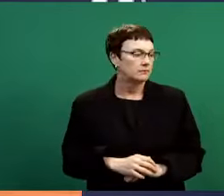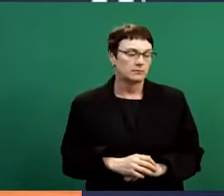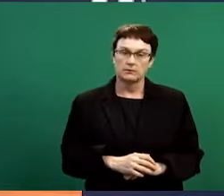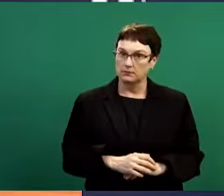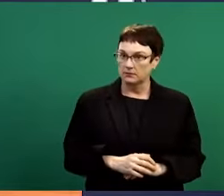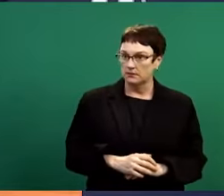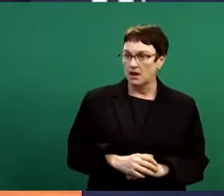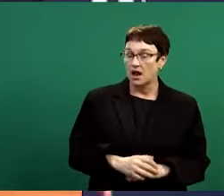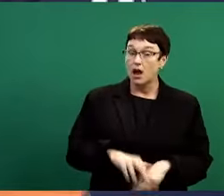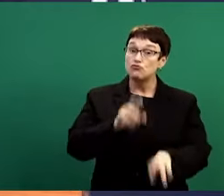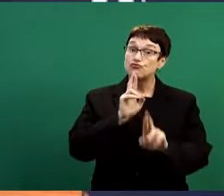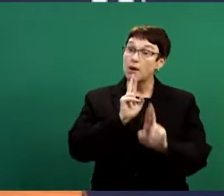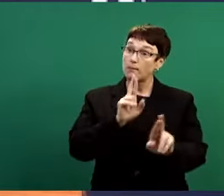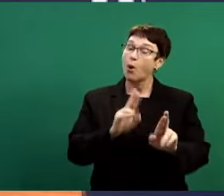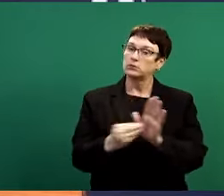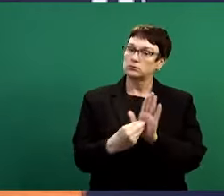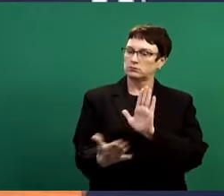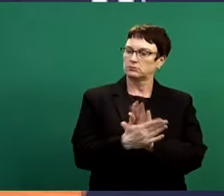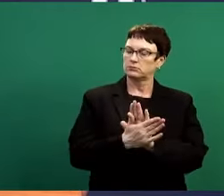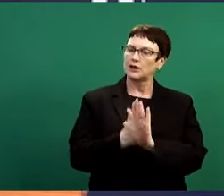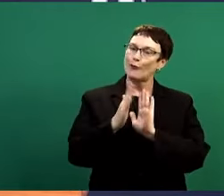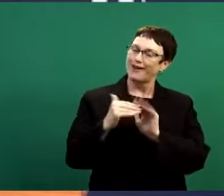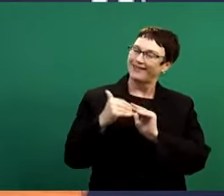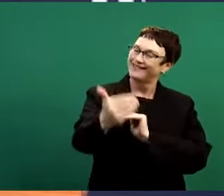with a report. Thank you.